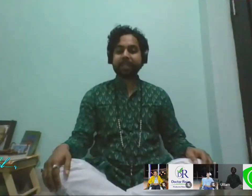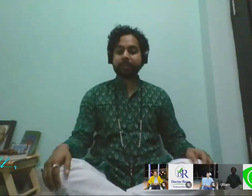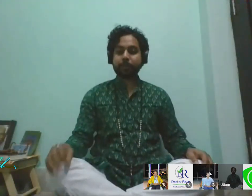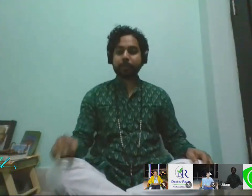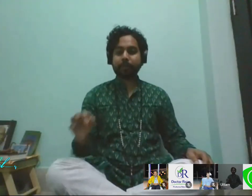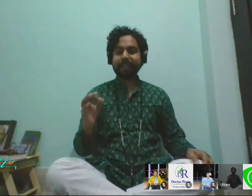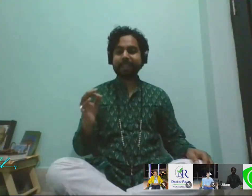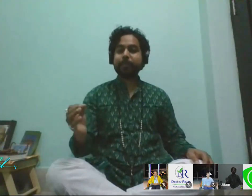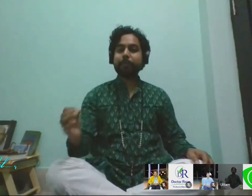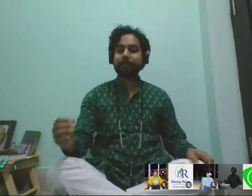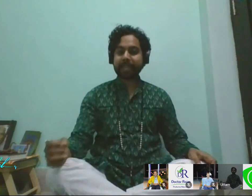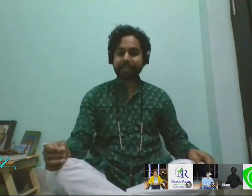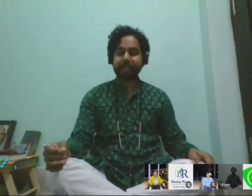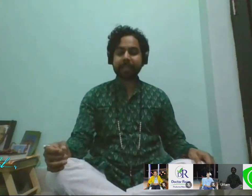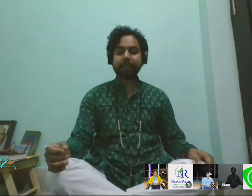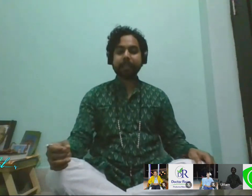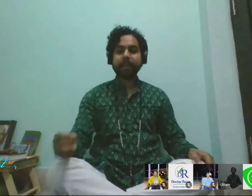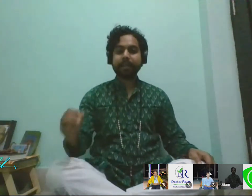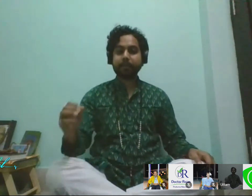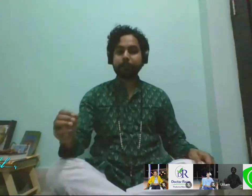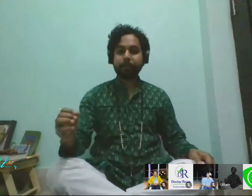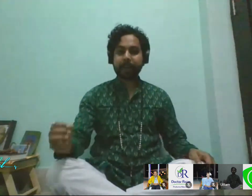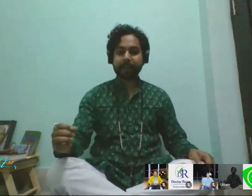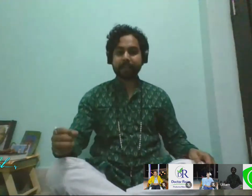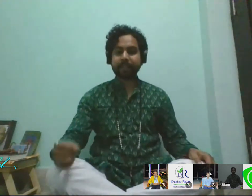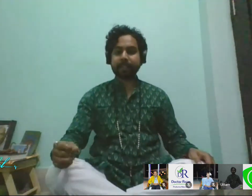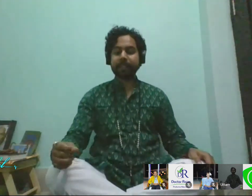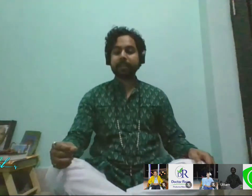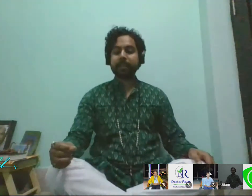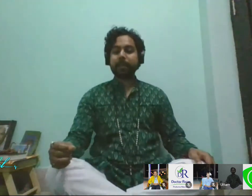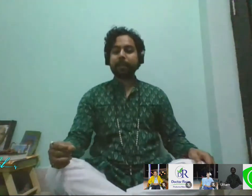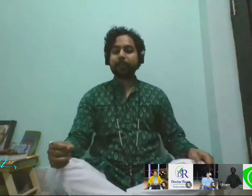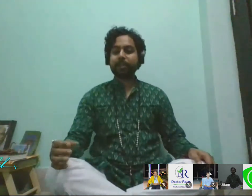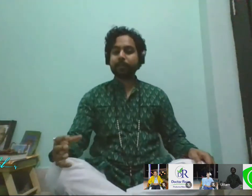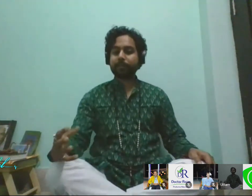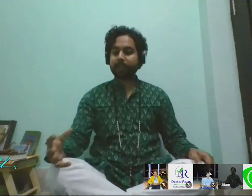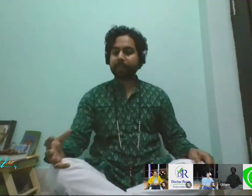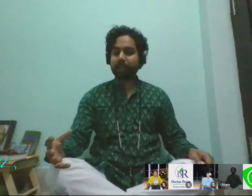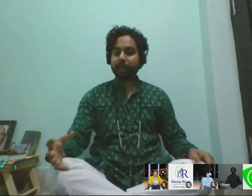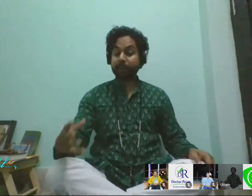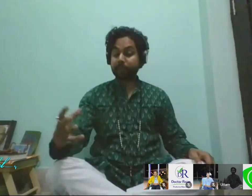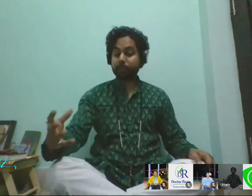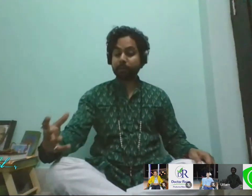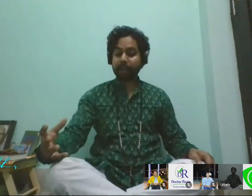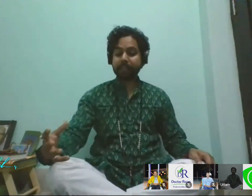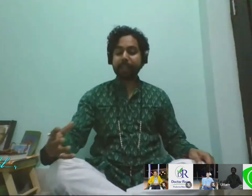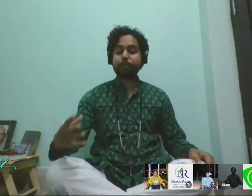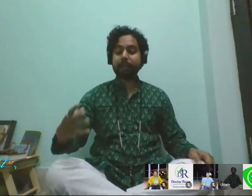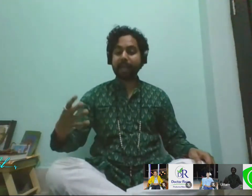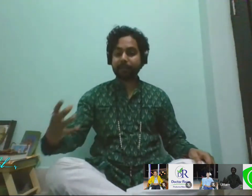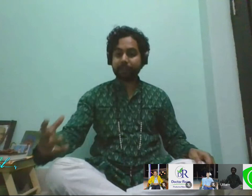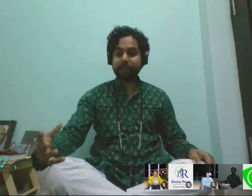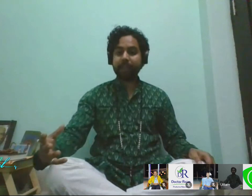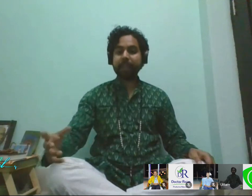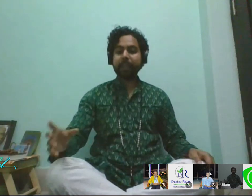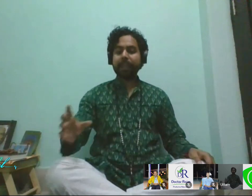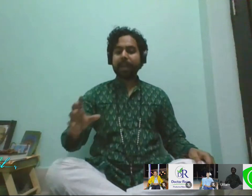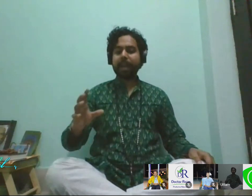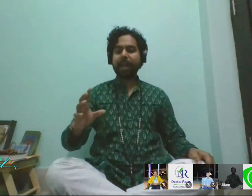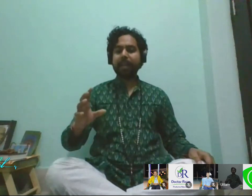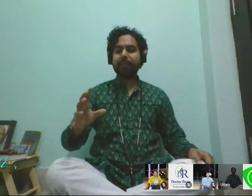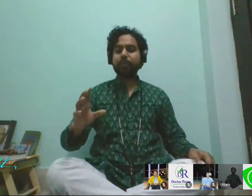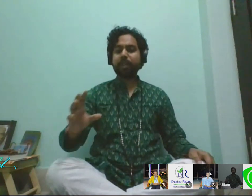I will teach very simple techniques, simple practices, which you guys can do every